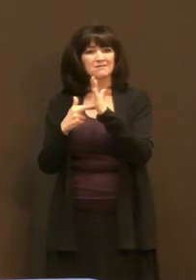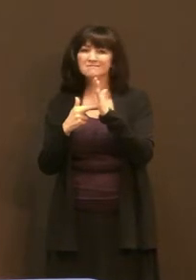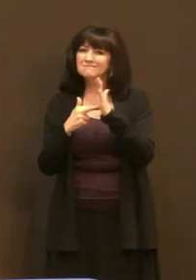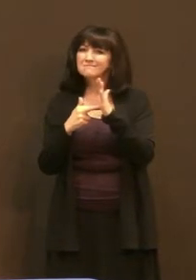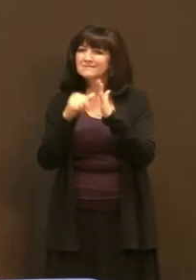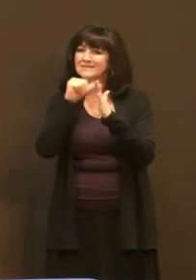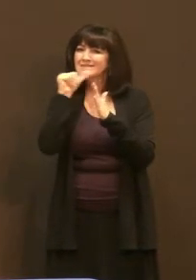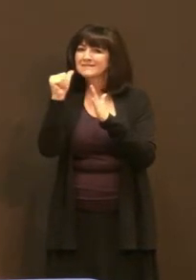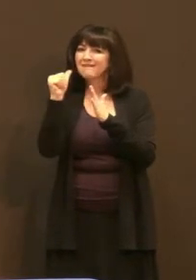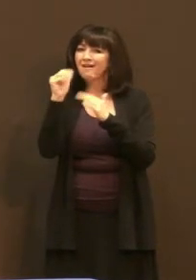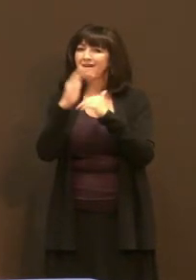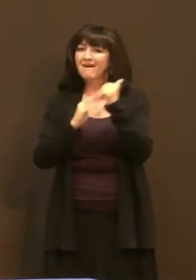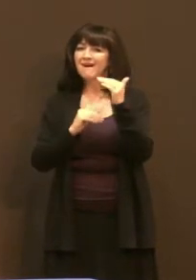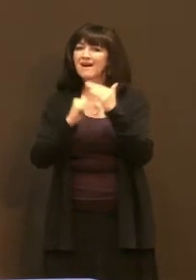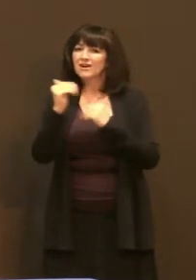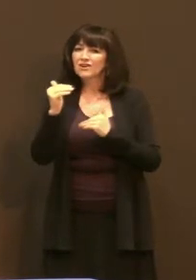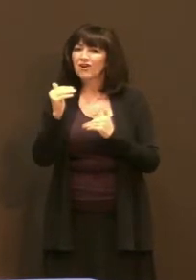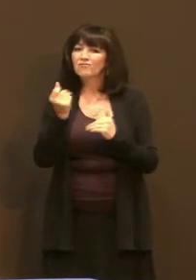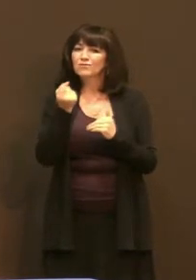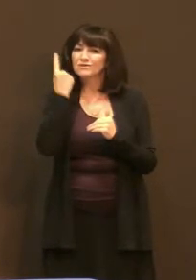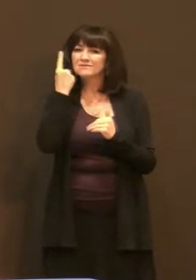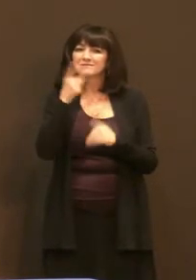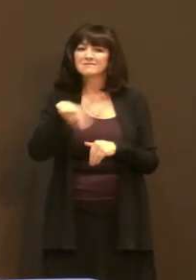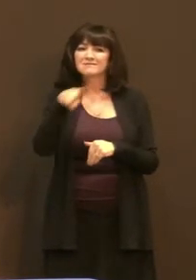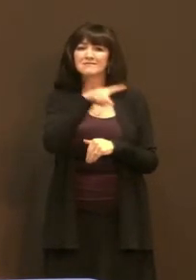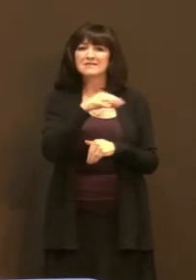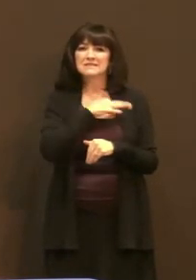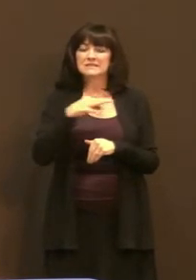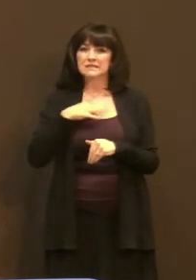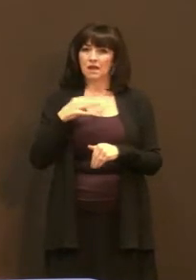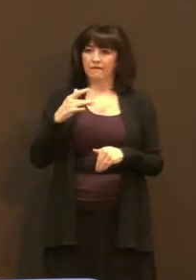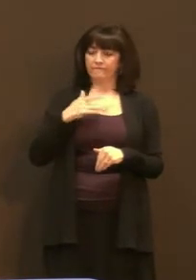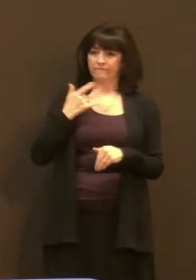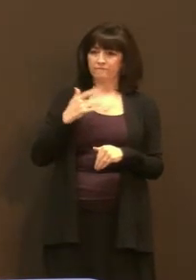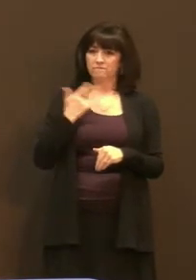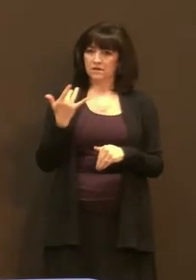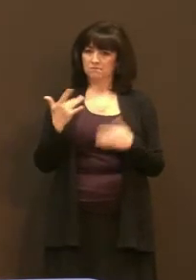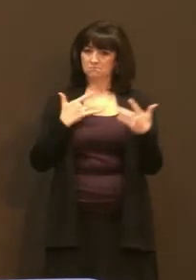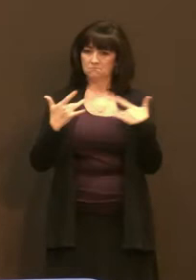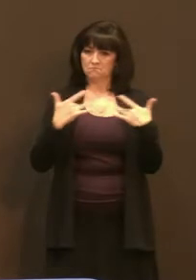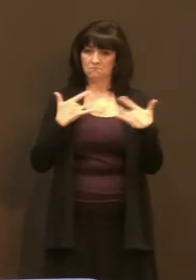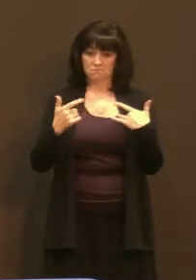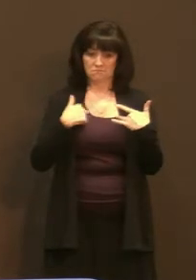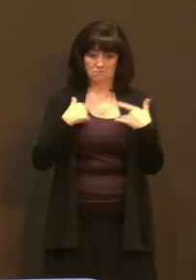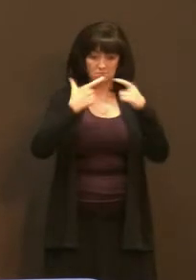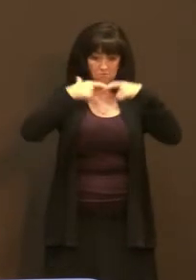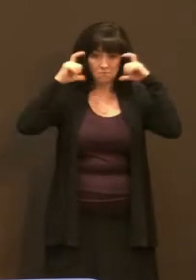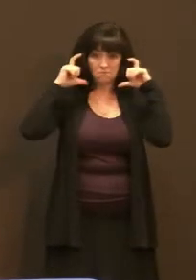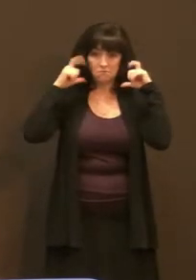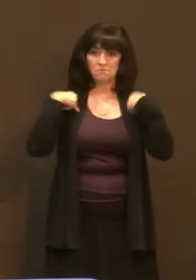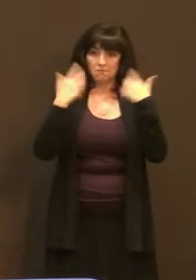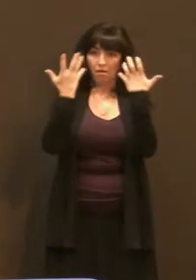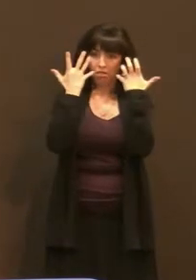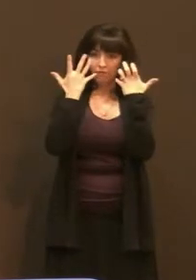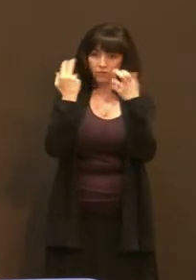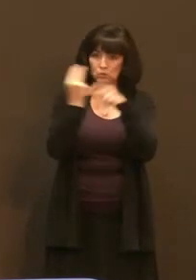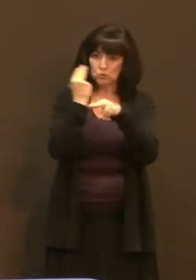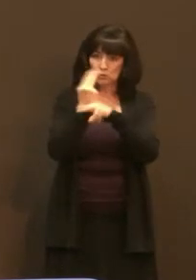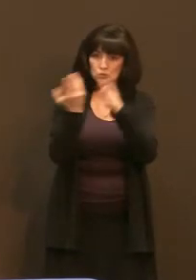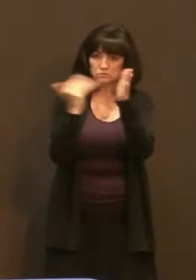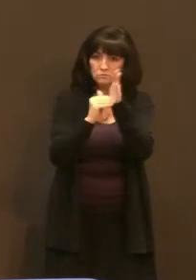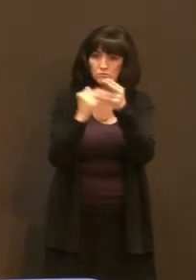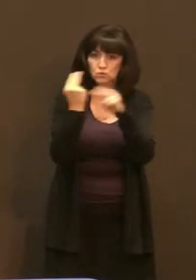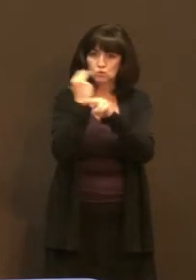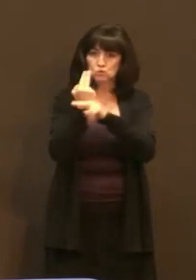use PPE in a conservative way, which often will entail reusing